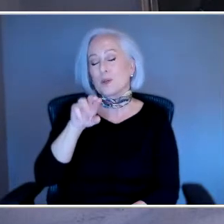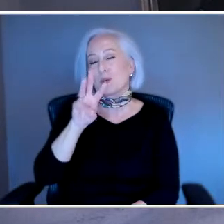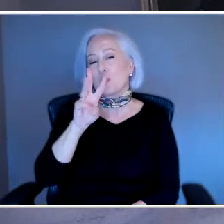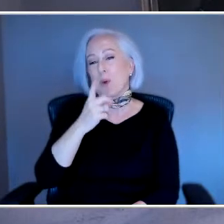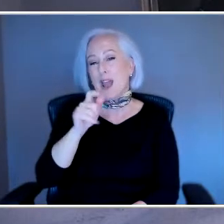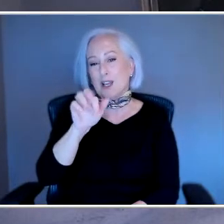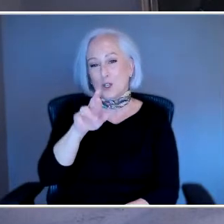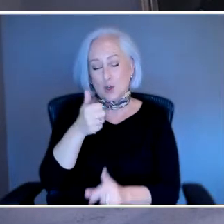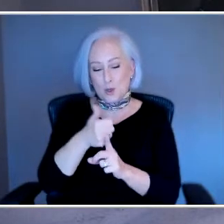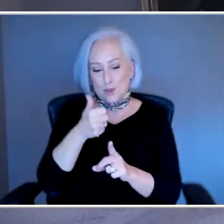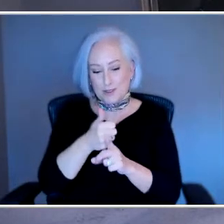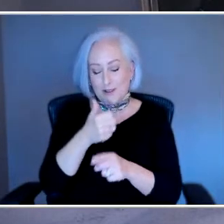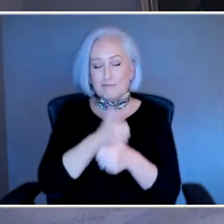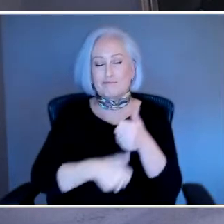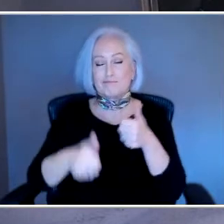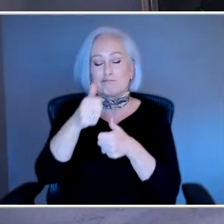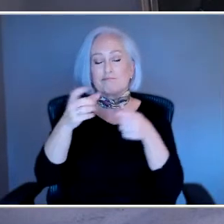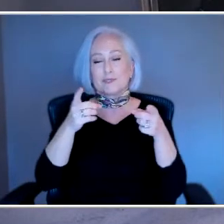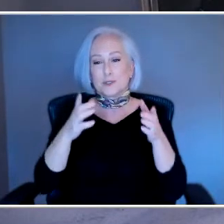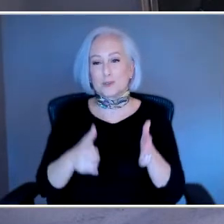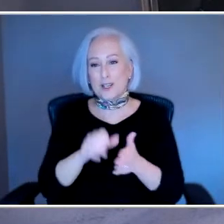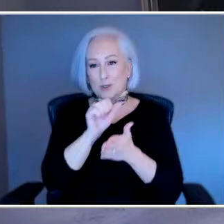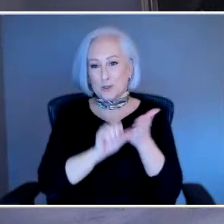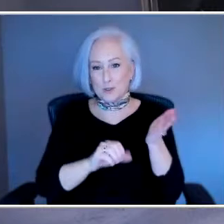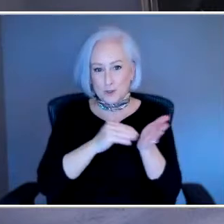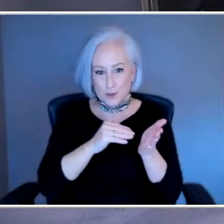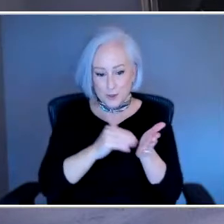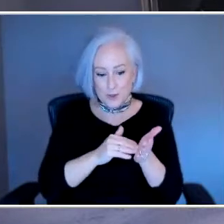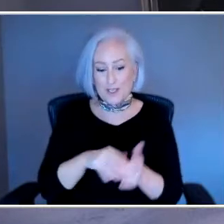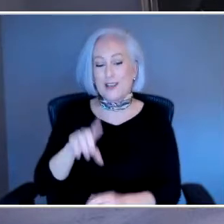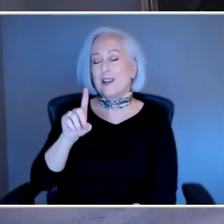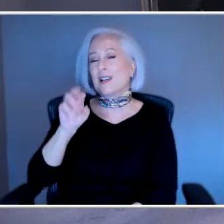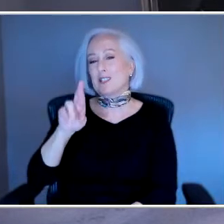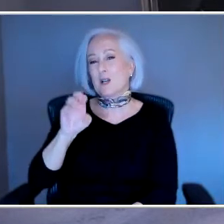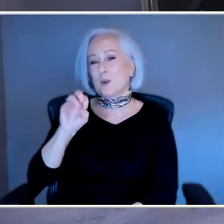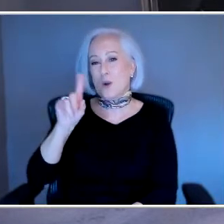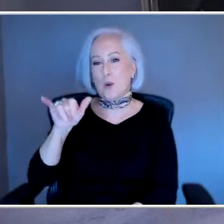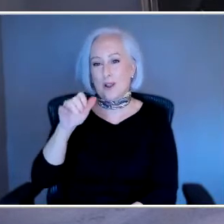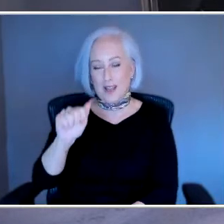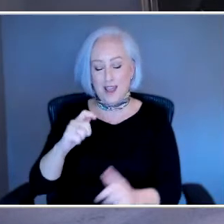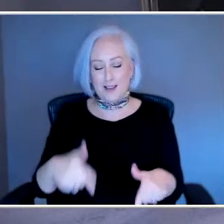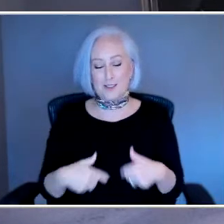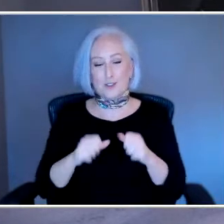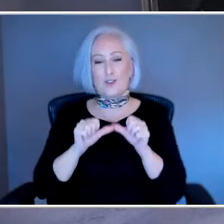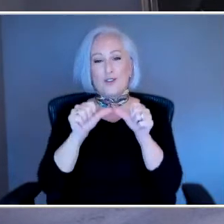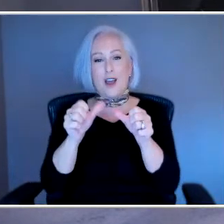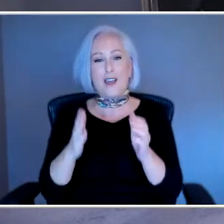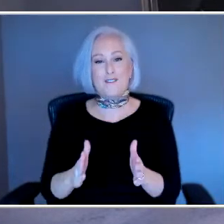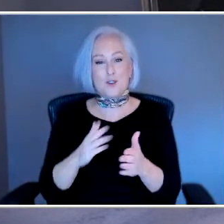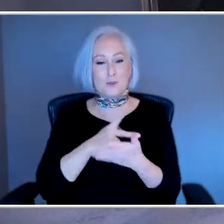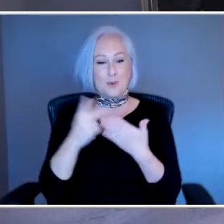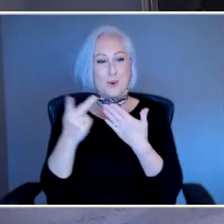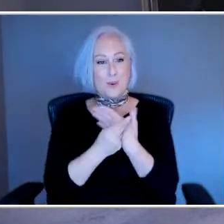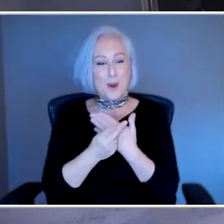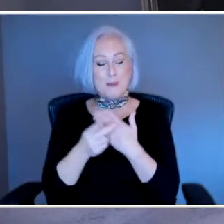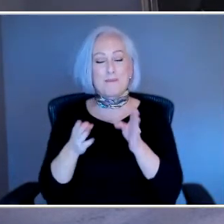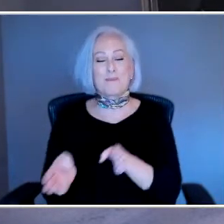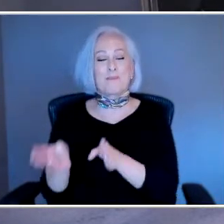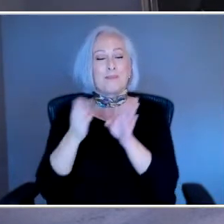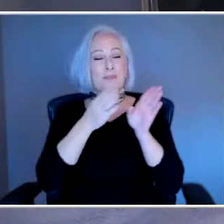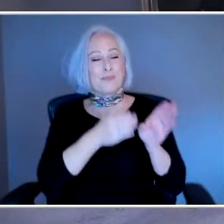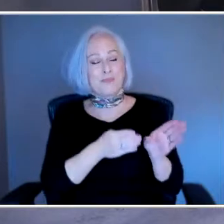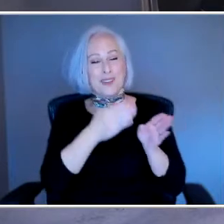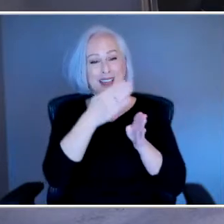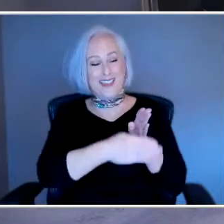medical oncologist and medical director of the breast cancer survivorship program. And across from me, we are joined by Dr.